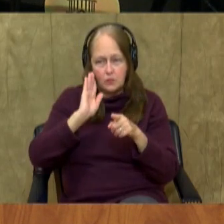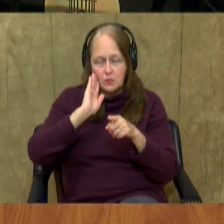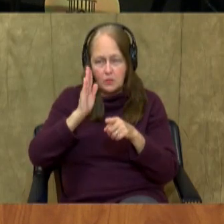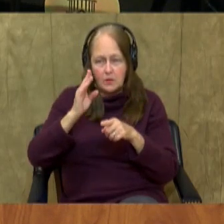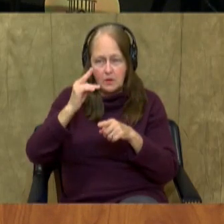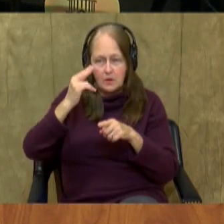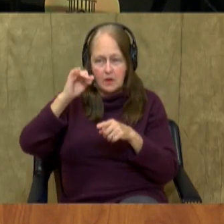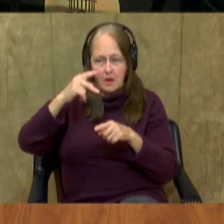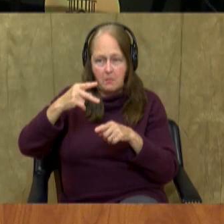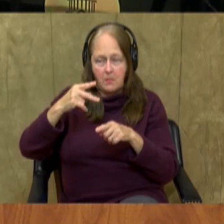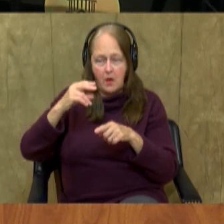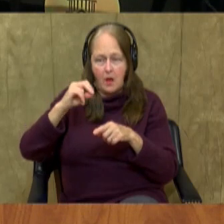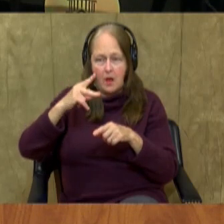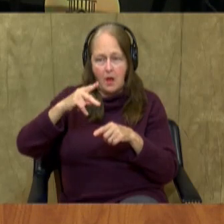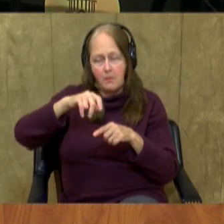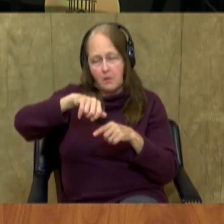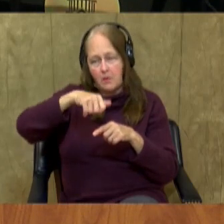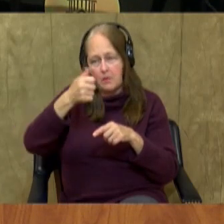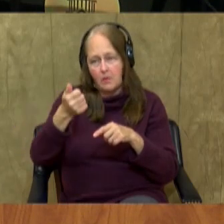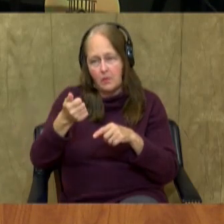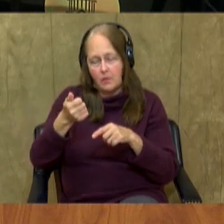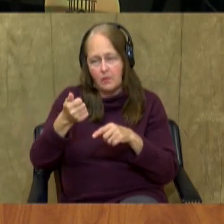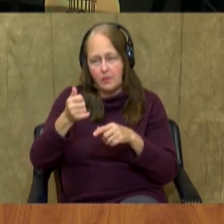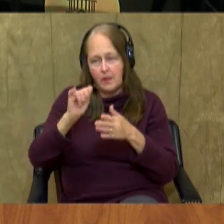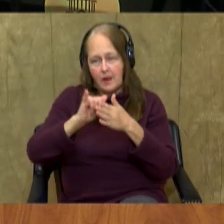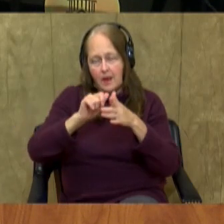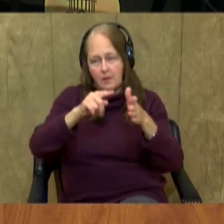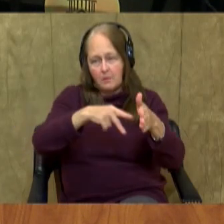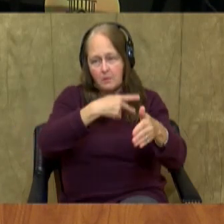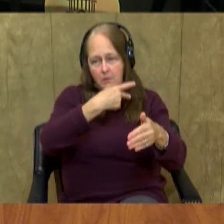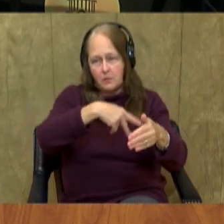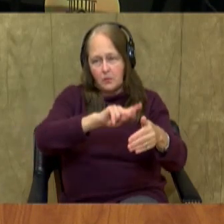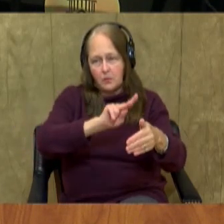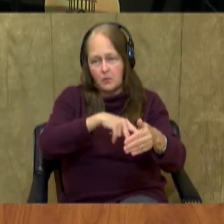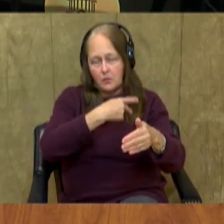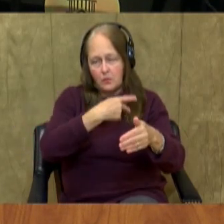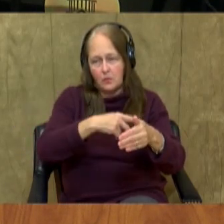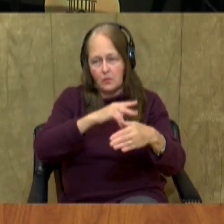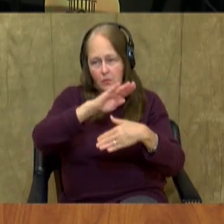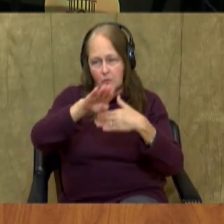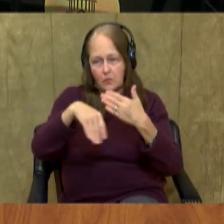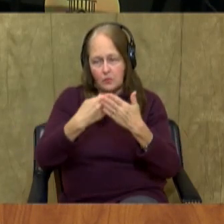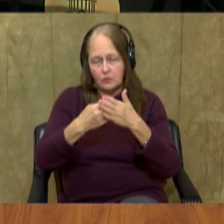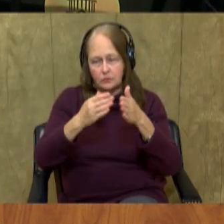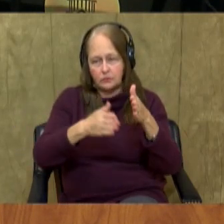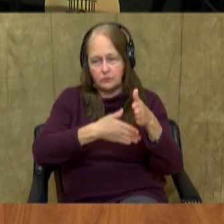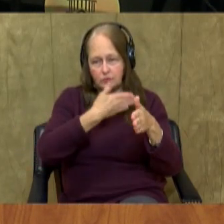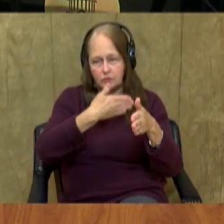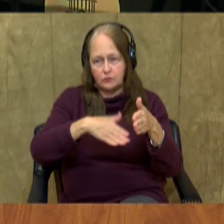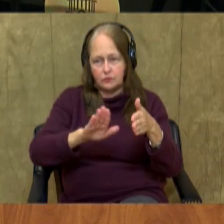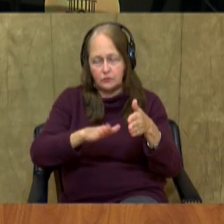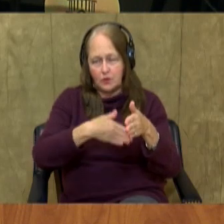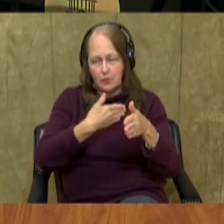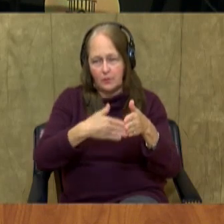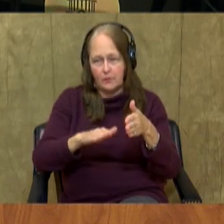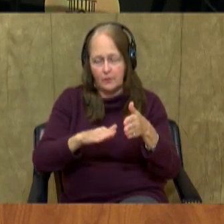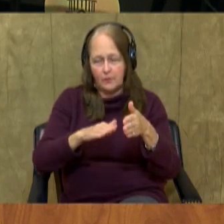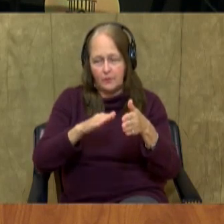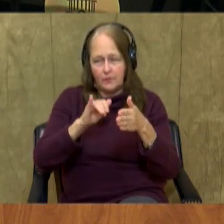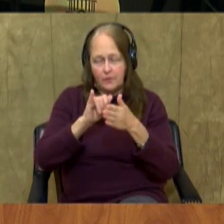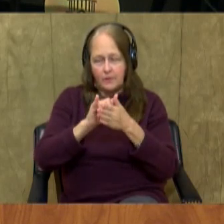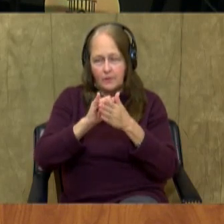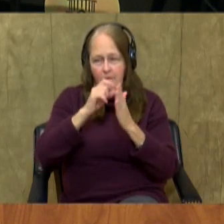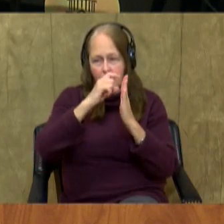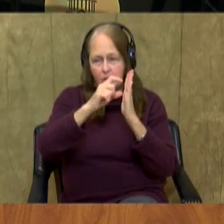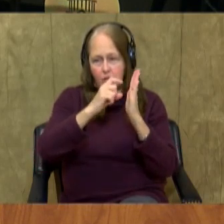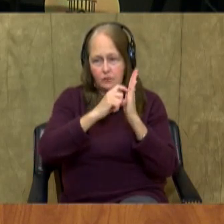hip hop is simply another form of poetry, as are all song lyrics. The verses of hip